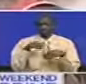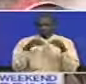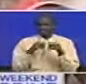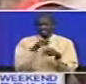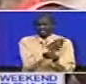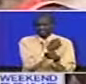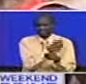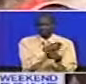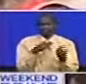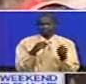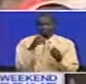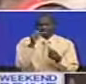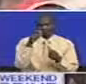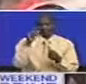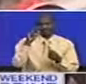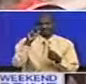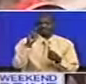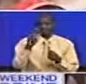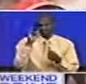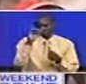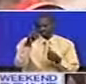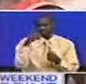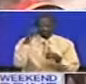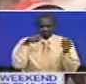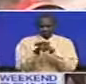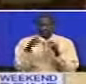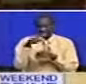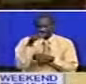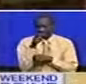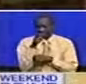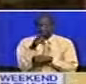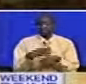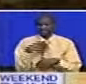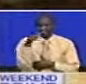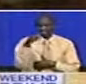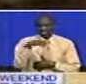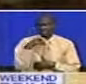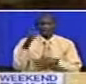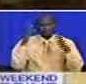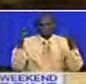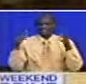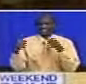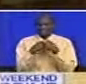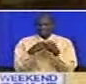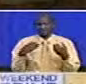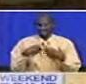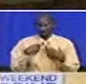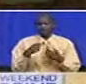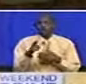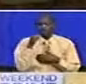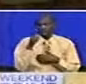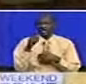General of Police David Kimayo, who toured the region, there are even bigger challenges in maintaining law and order in that